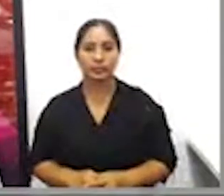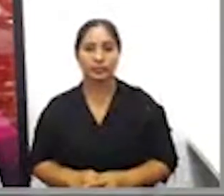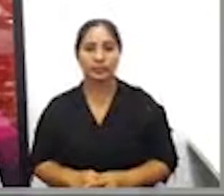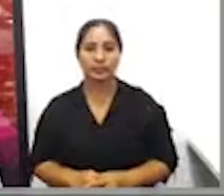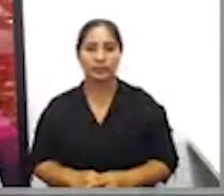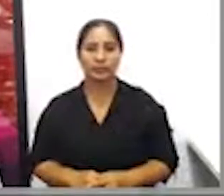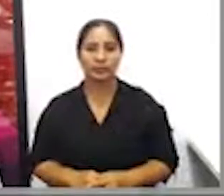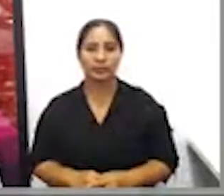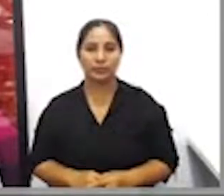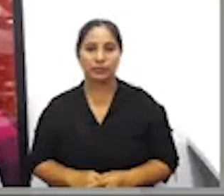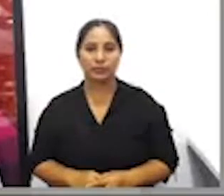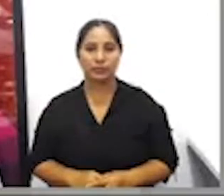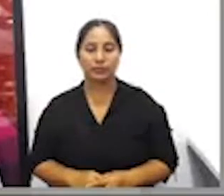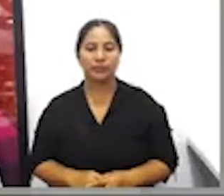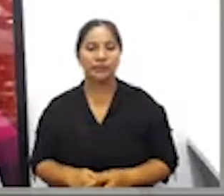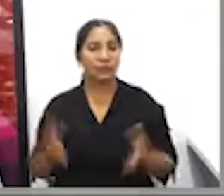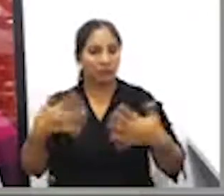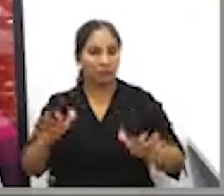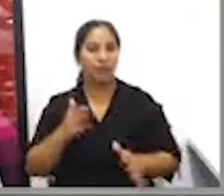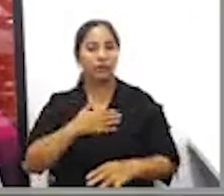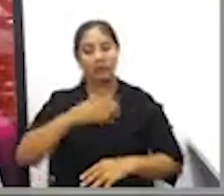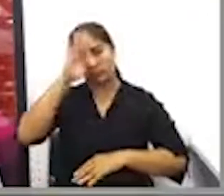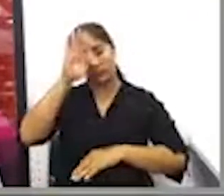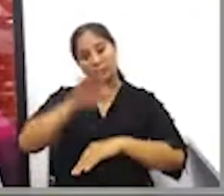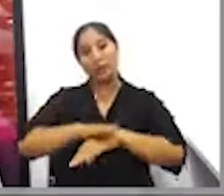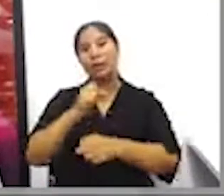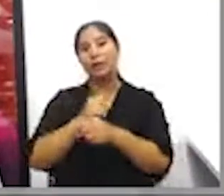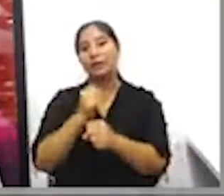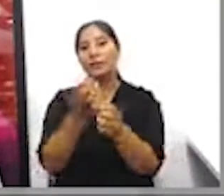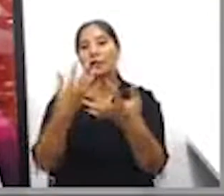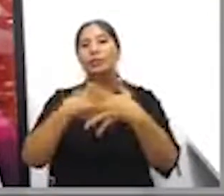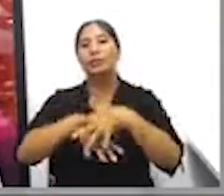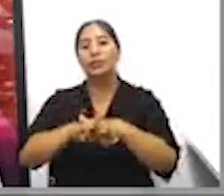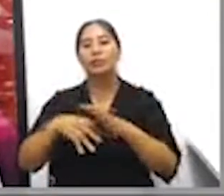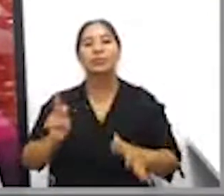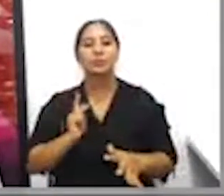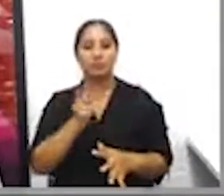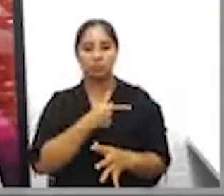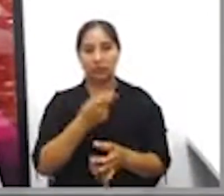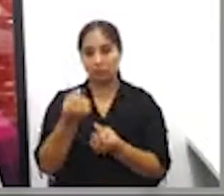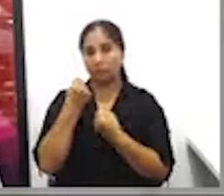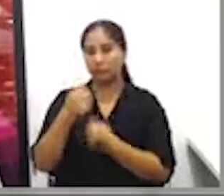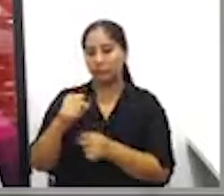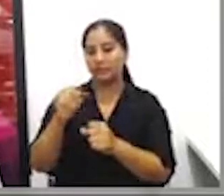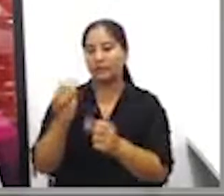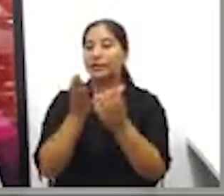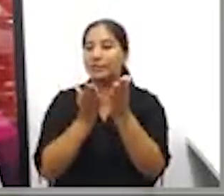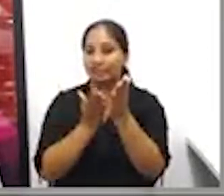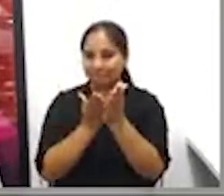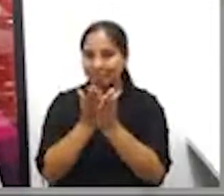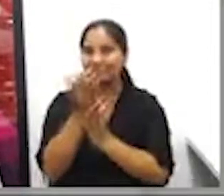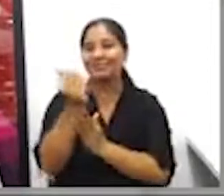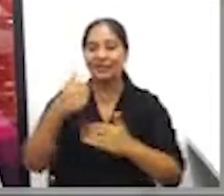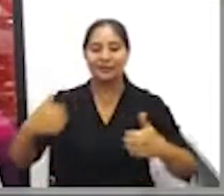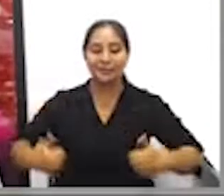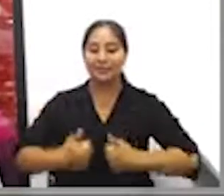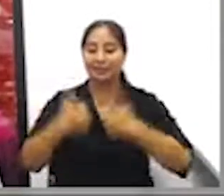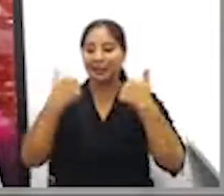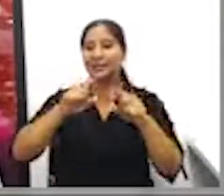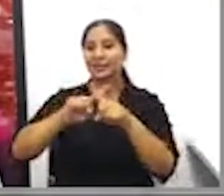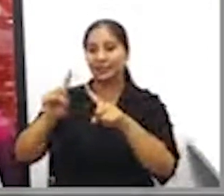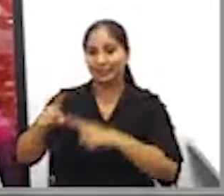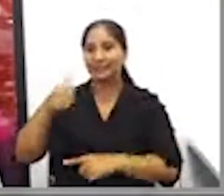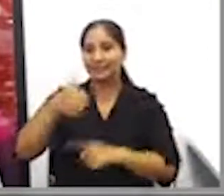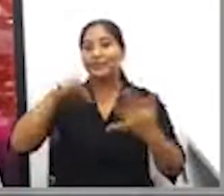very difficult challenges. And then the last point I'd make is to everyone here, the women and the